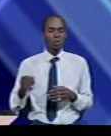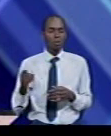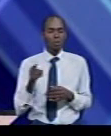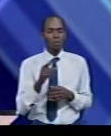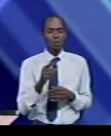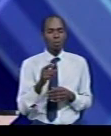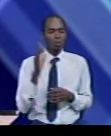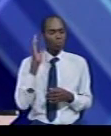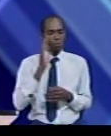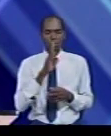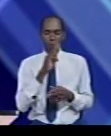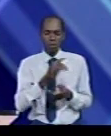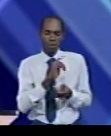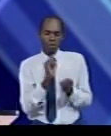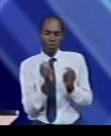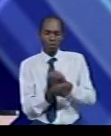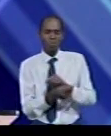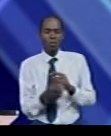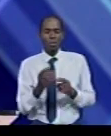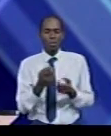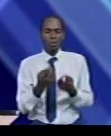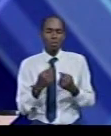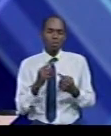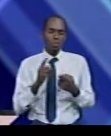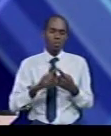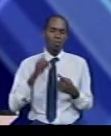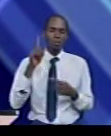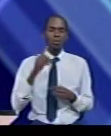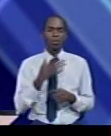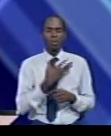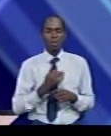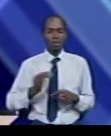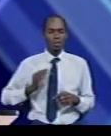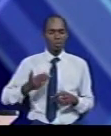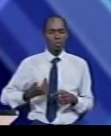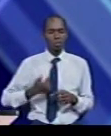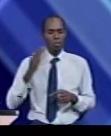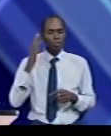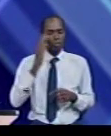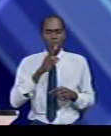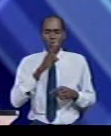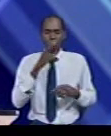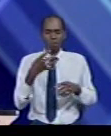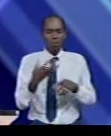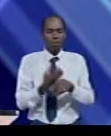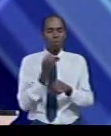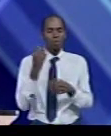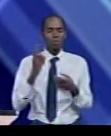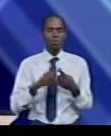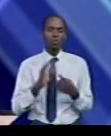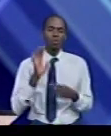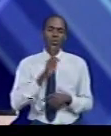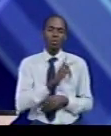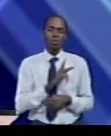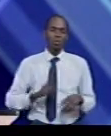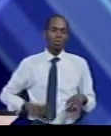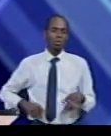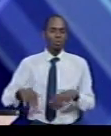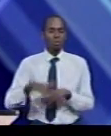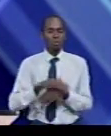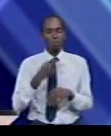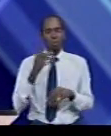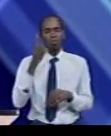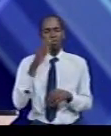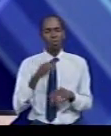They will be transformed and turned unto thee, and souls will be won into the kingdom of God through the power of God again, in Jesus'